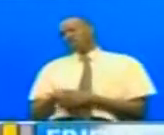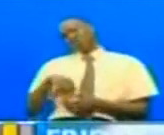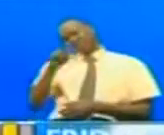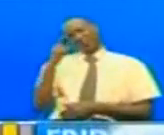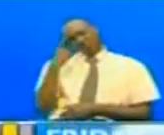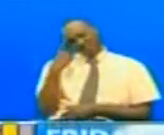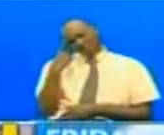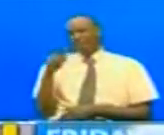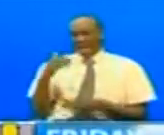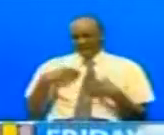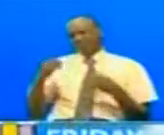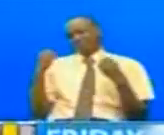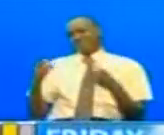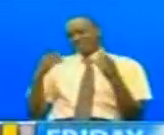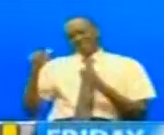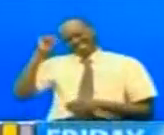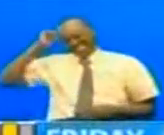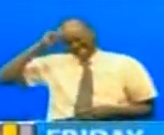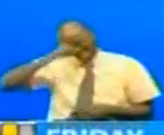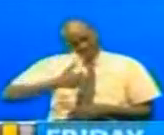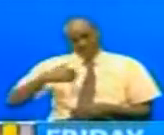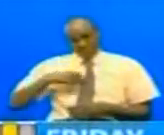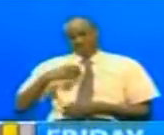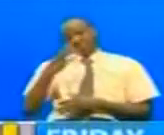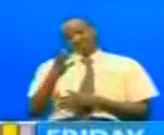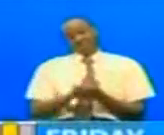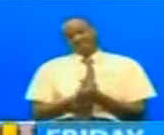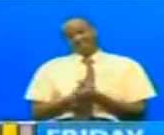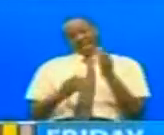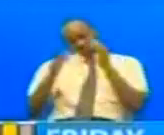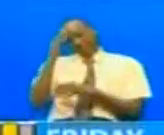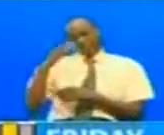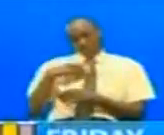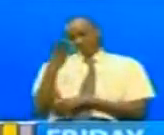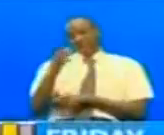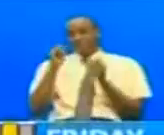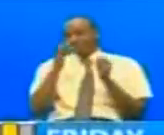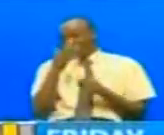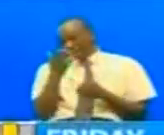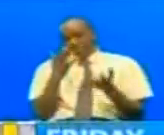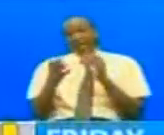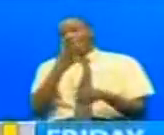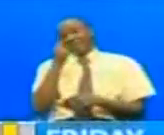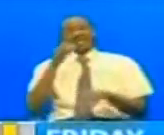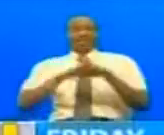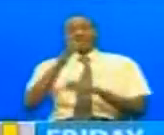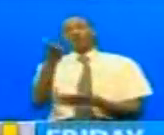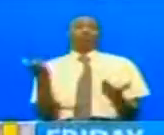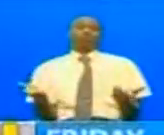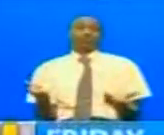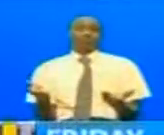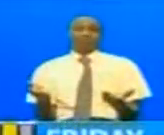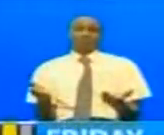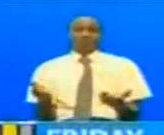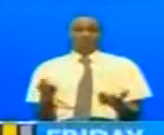young people, we have very many brilliant minds in Kenya who would do maybe better than what you will be able to do,